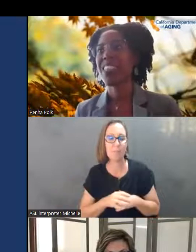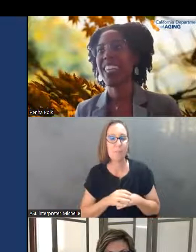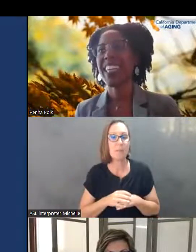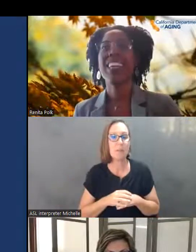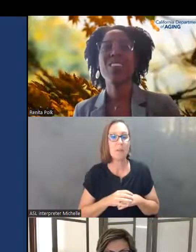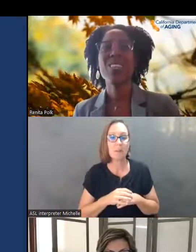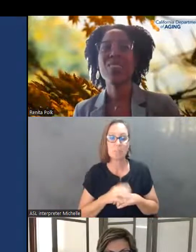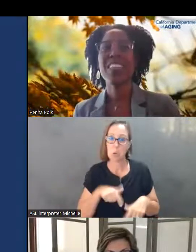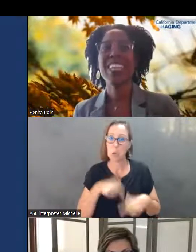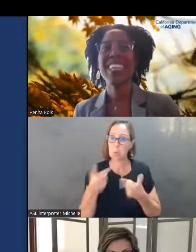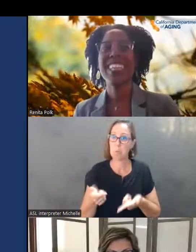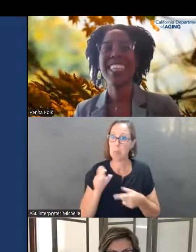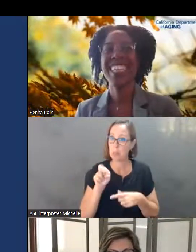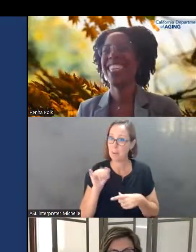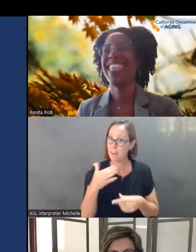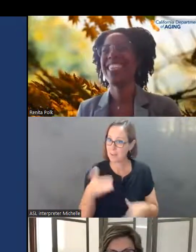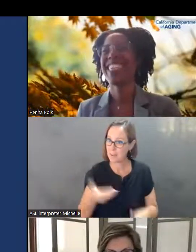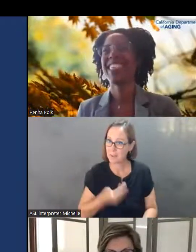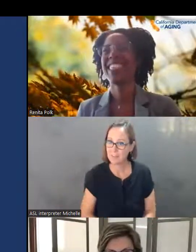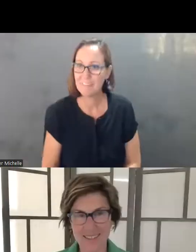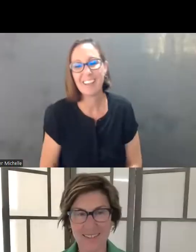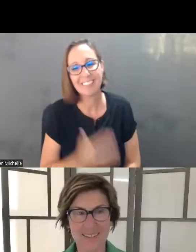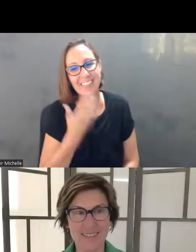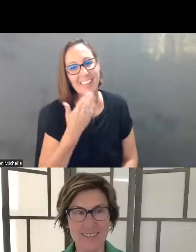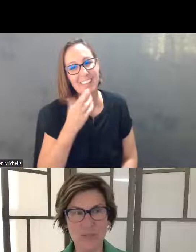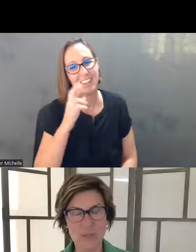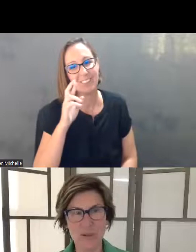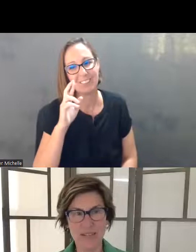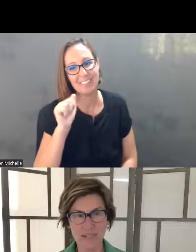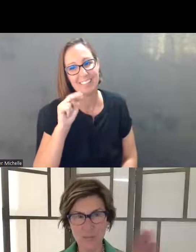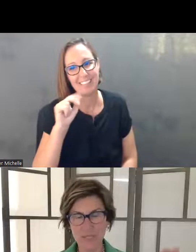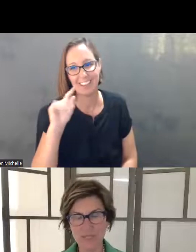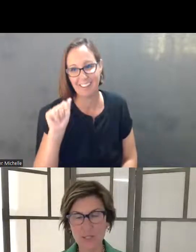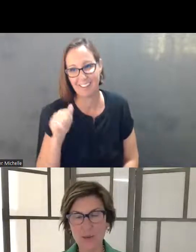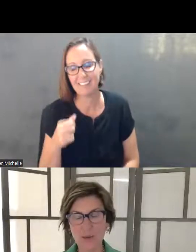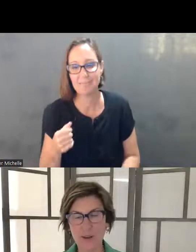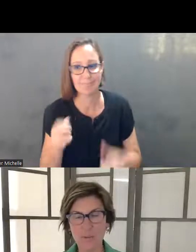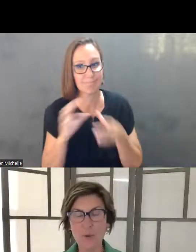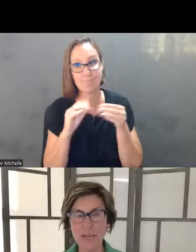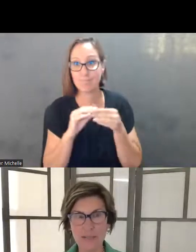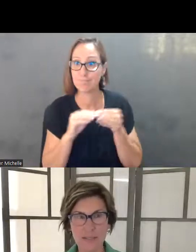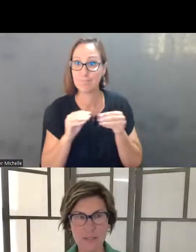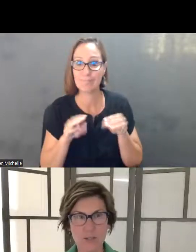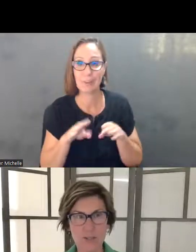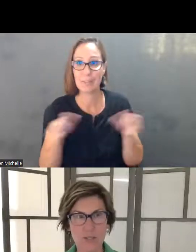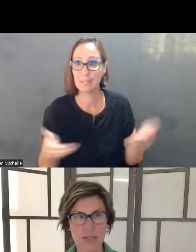to Lori. Welcome, Lori. Thanks, Renita, and thanks for the great opening too. Go ahead and let's go to the next